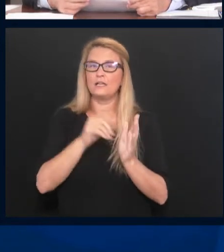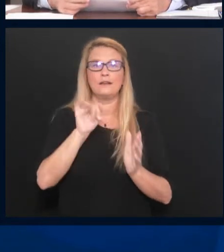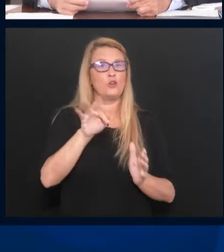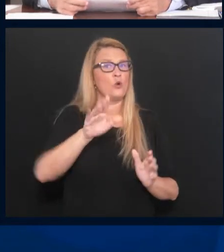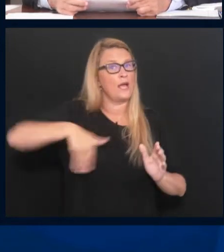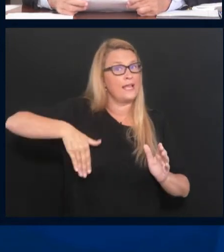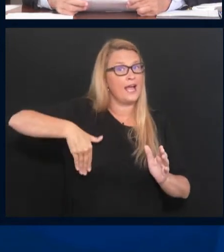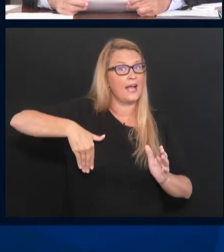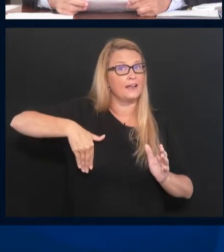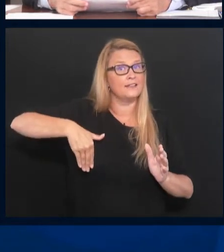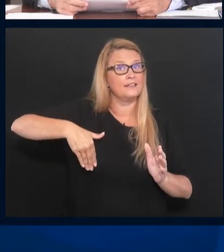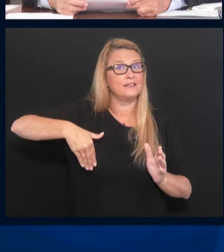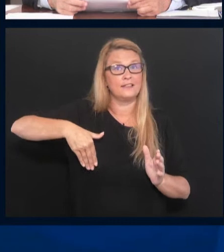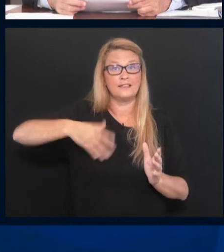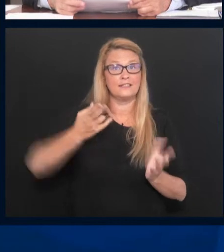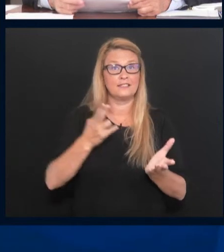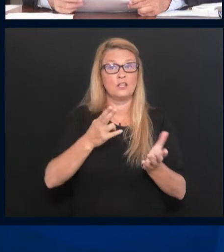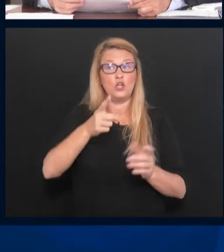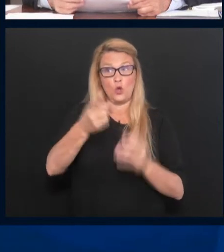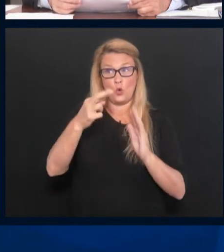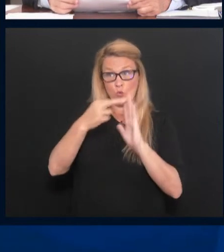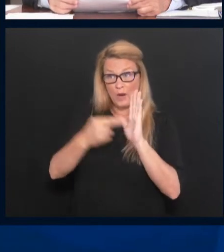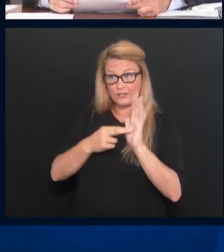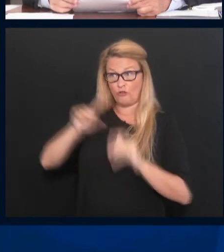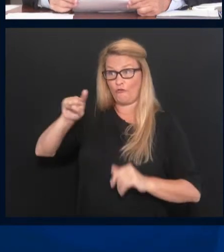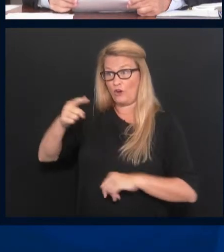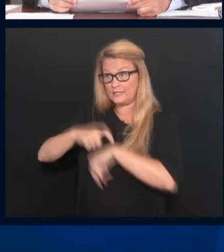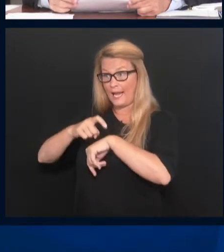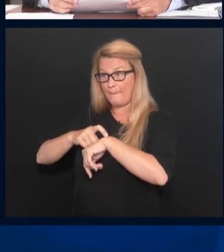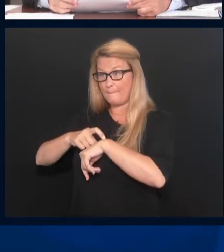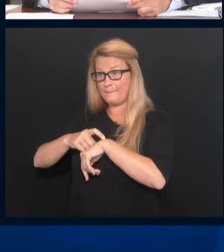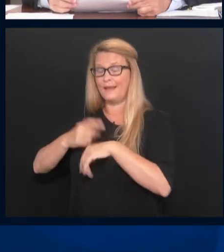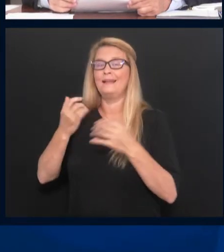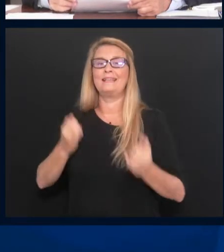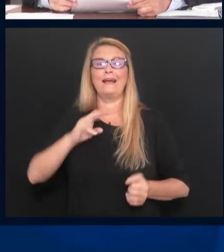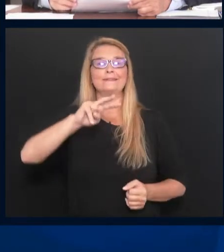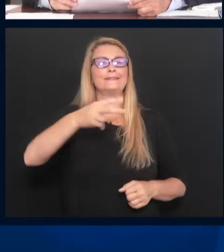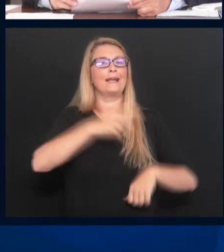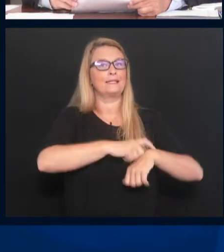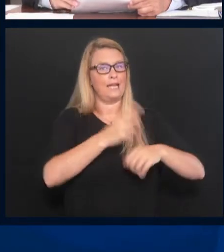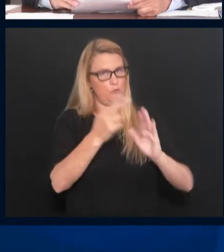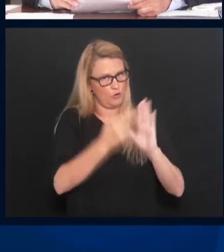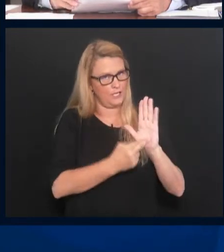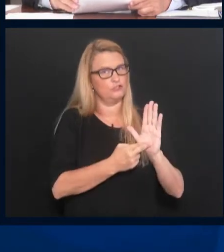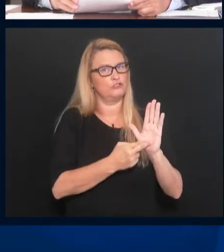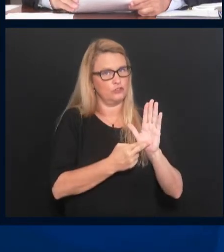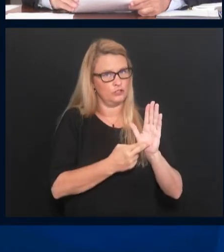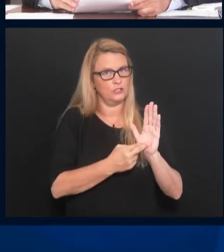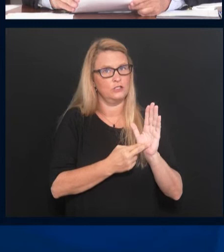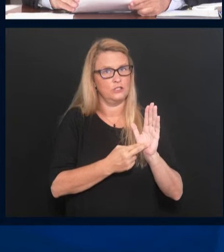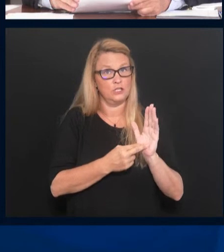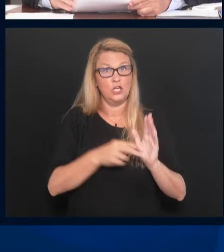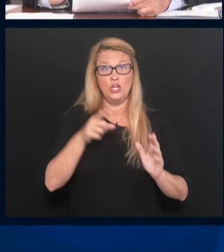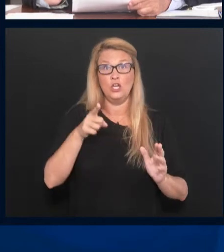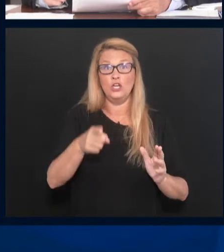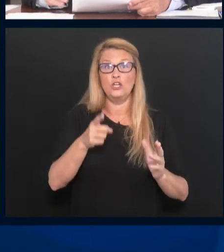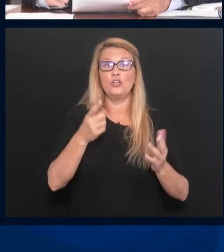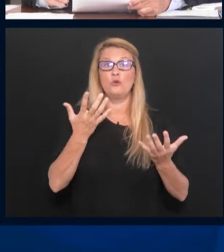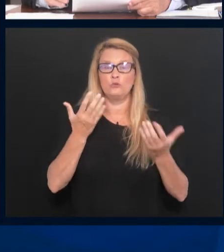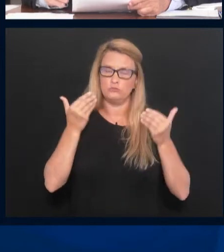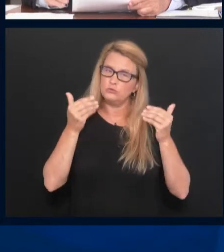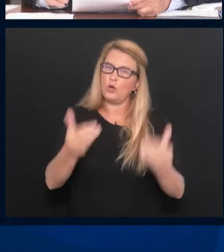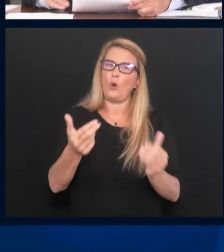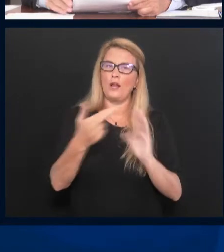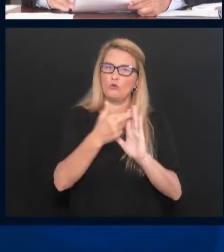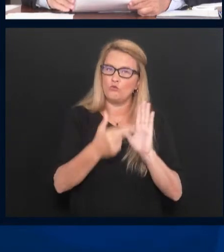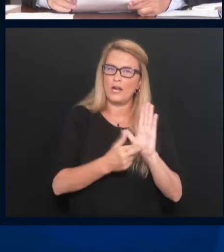If you were registered the first time, you got to sign up again. If you weren't registered and you've been vaccinated, just go on and get and